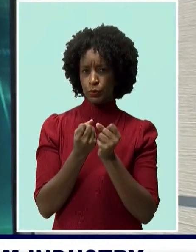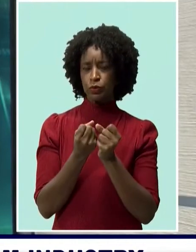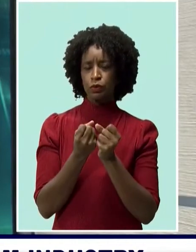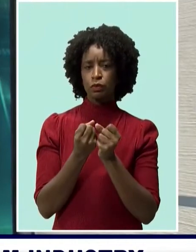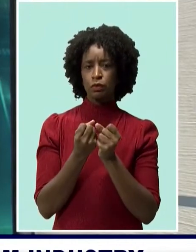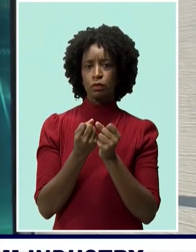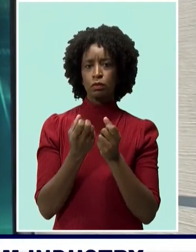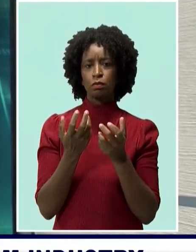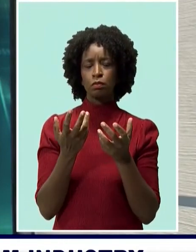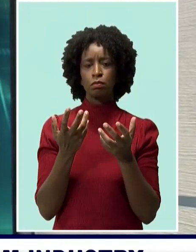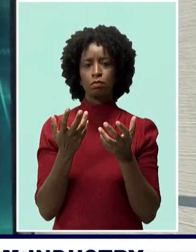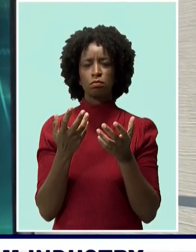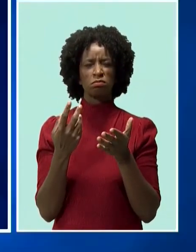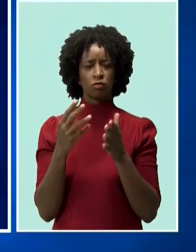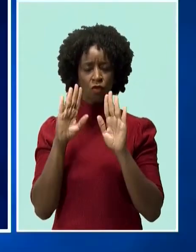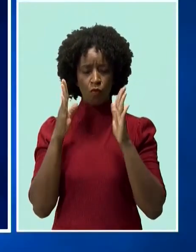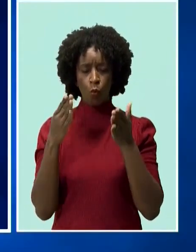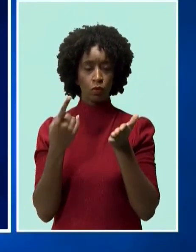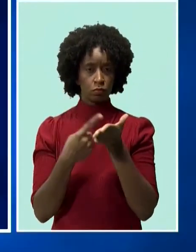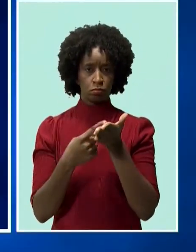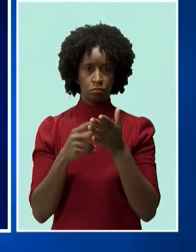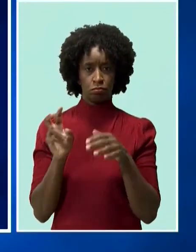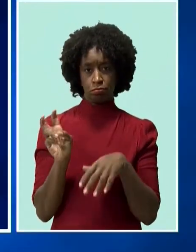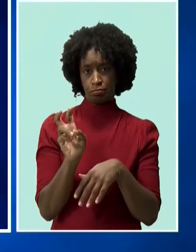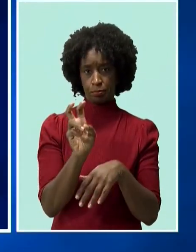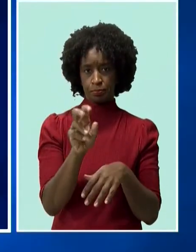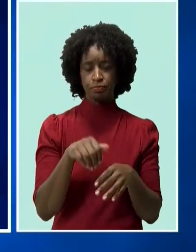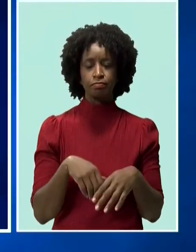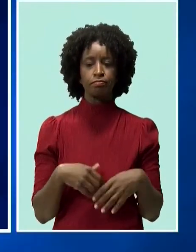It Achievable? A guest who is staying at the